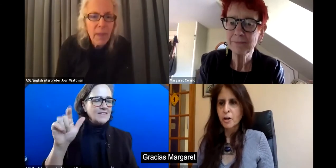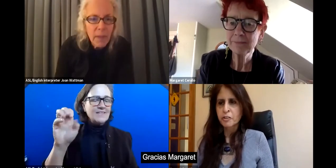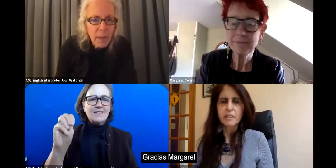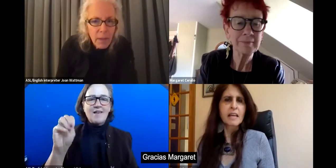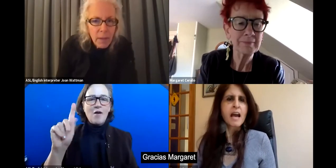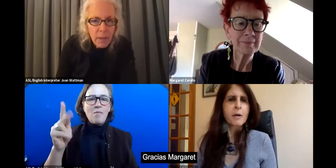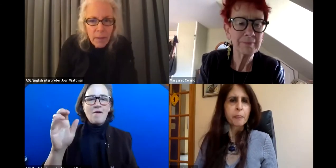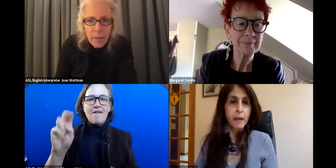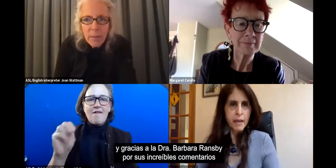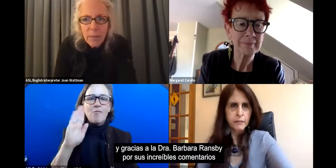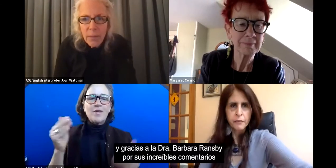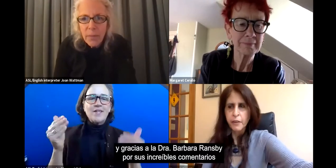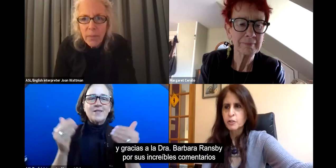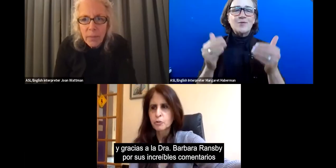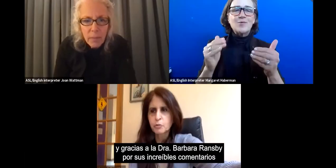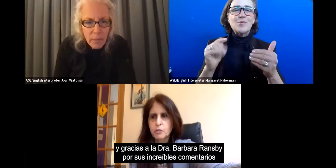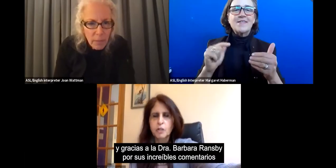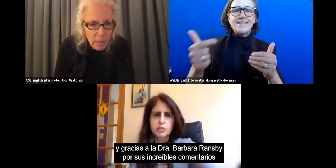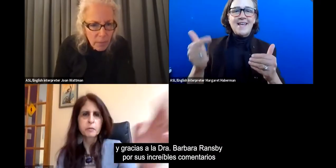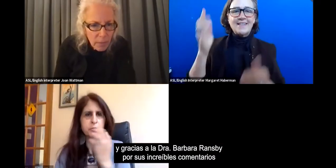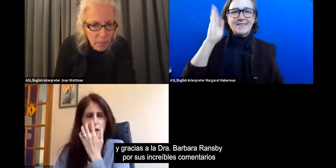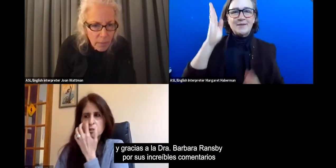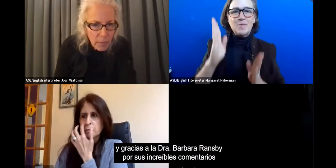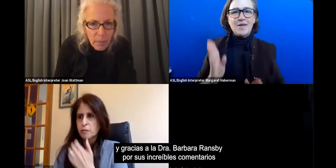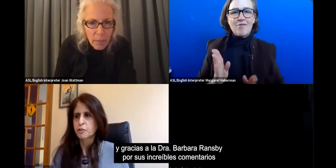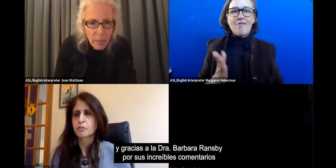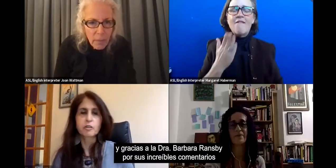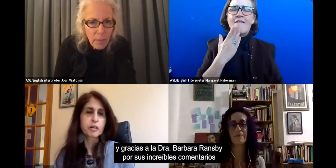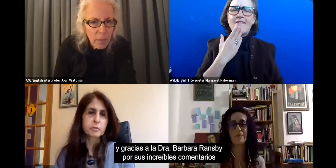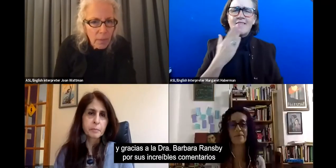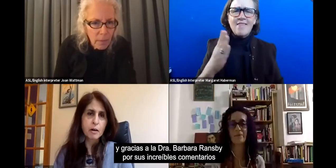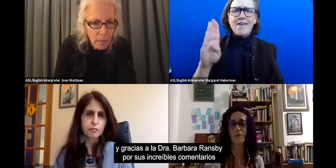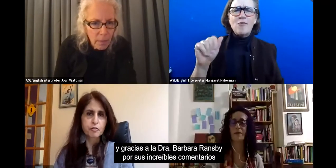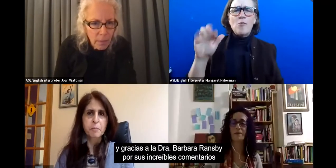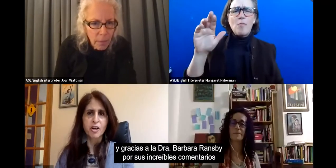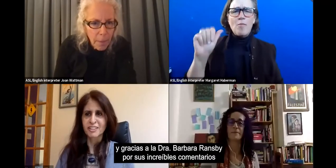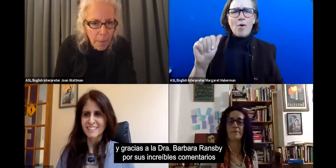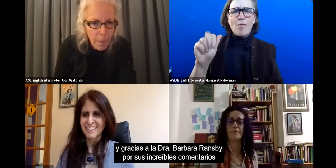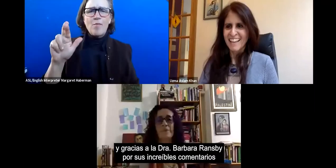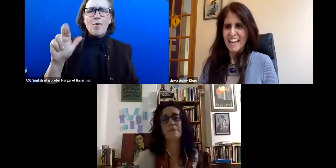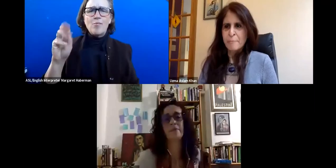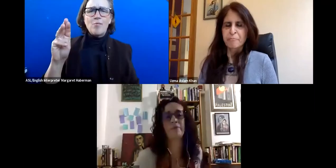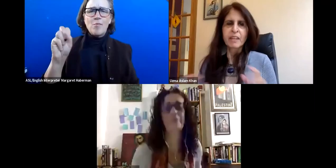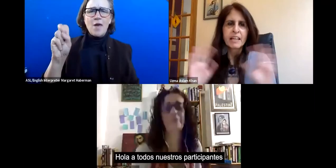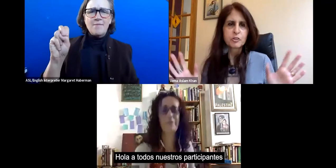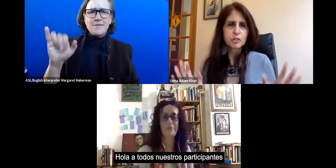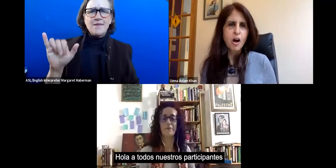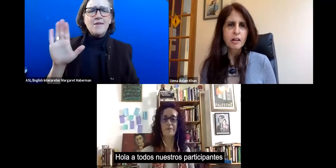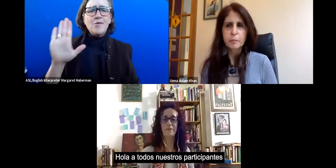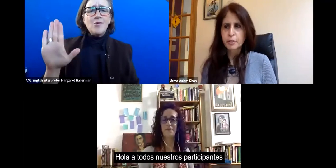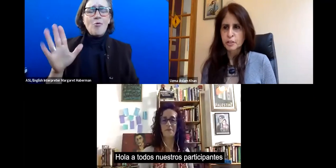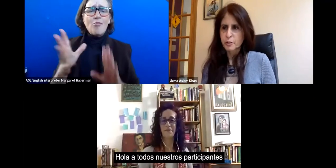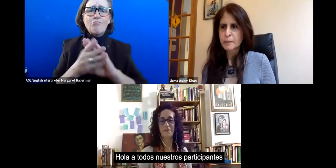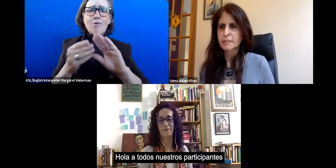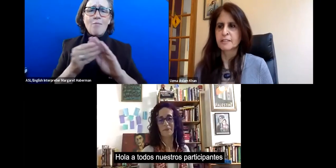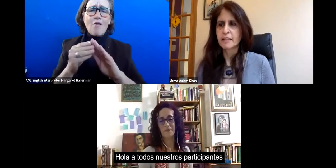Thank you, Margaret. And thank you, Dr. Barbara Ransby, for your incredibly powerful remarks. Hello to all